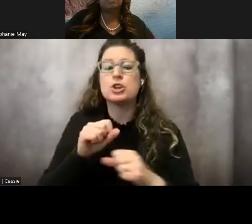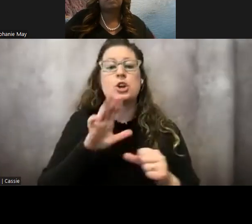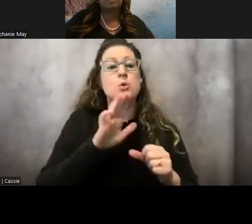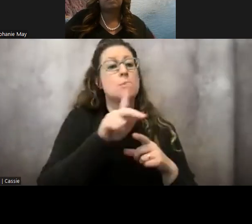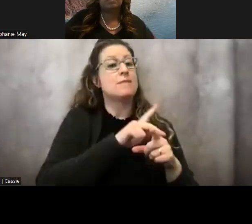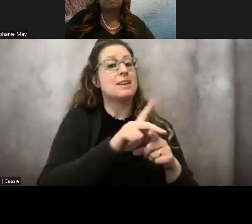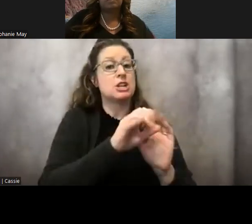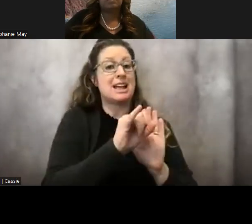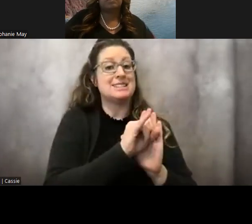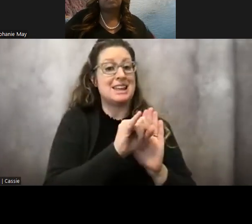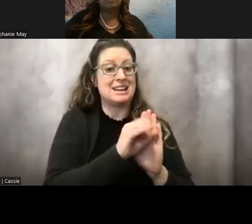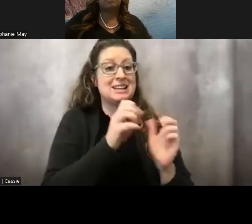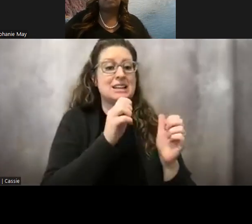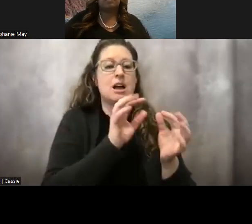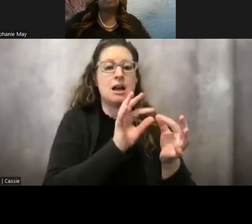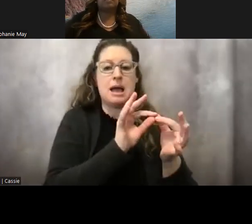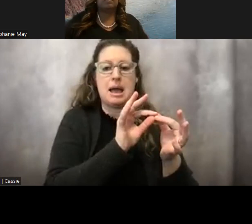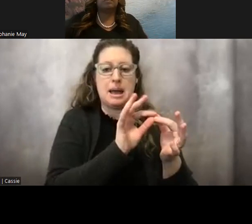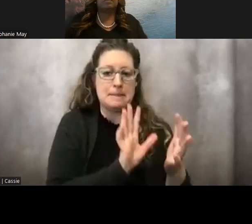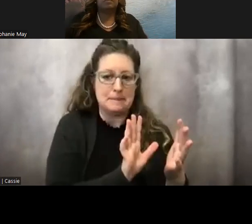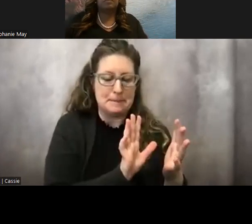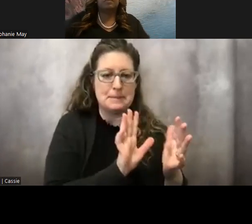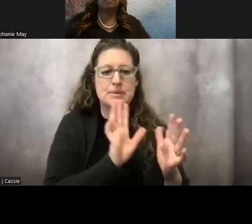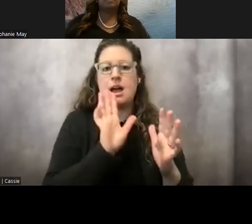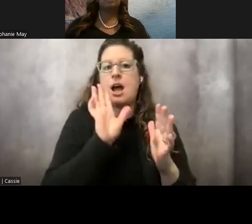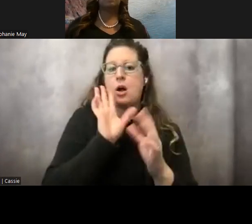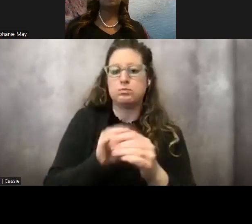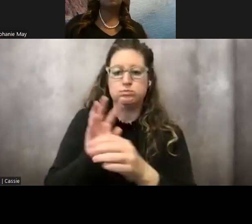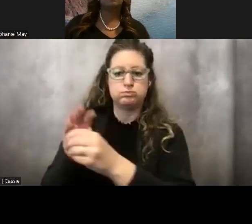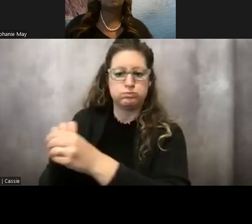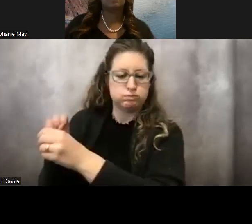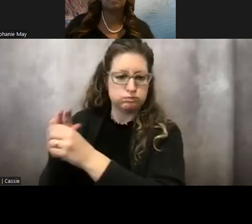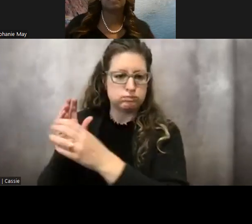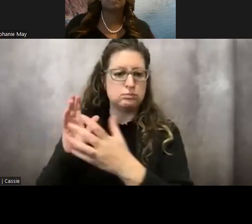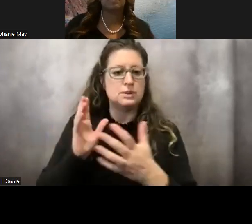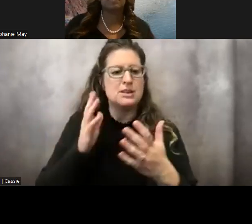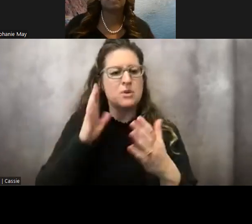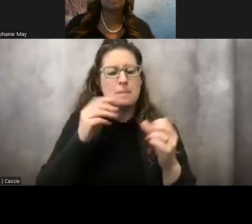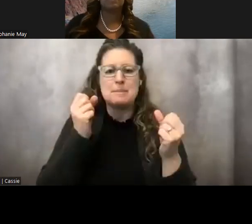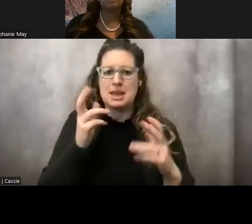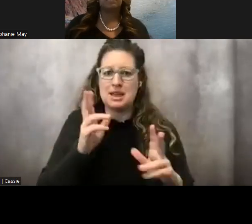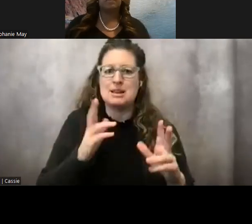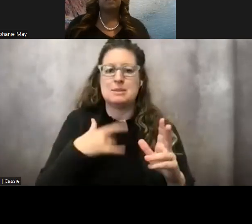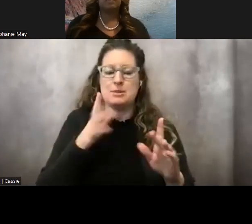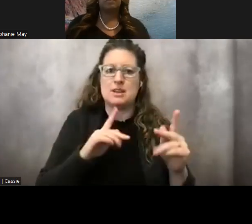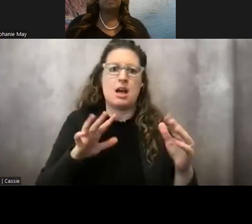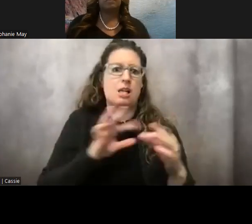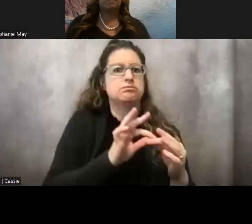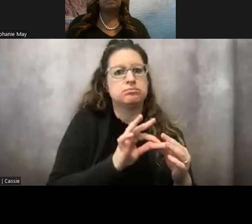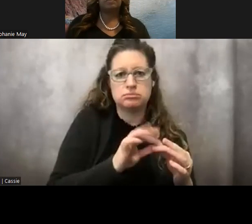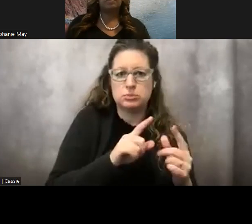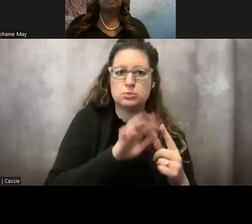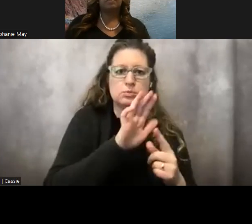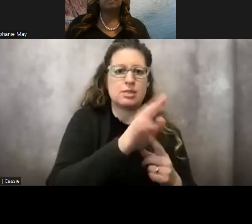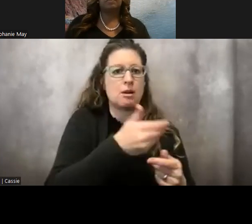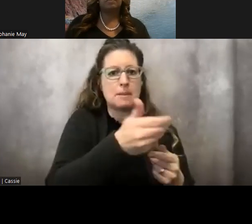your affiliation with an employer, all of those things that, both keep you in and also